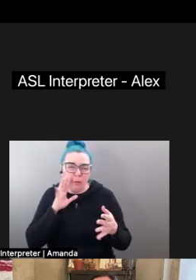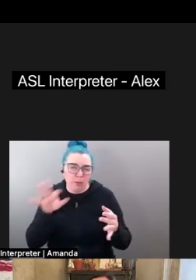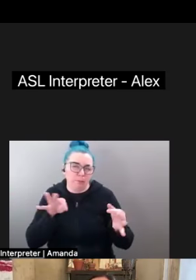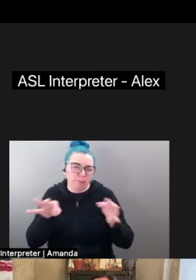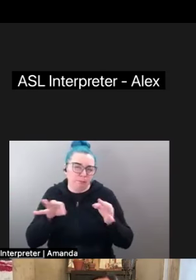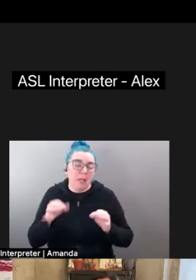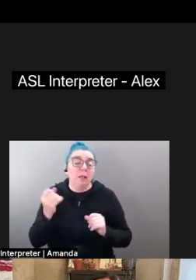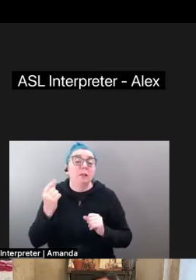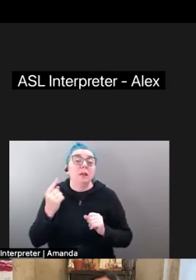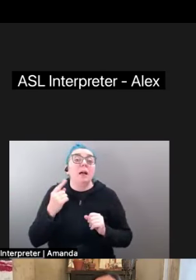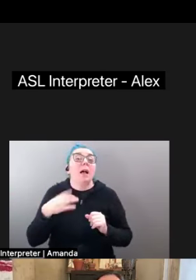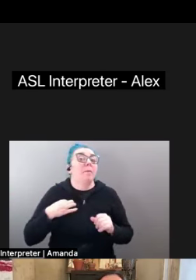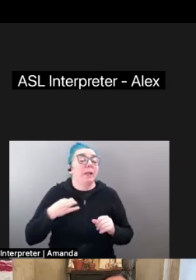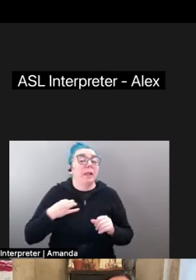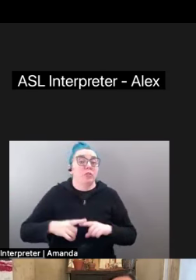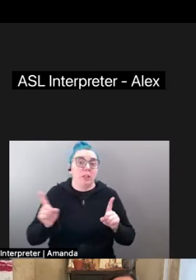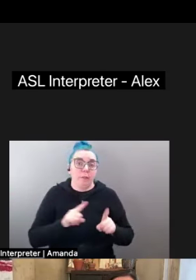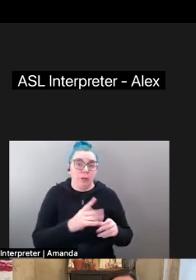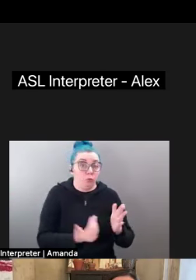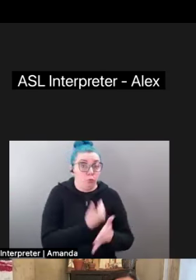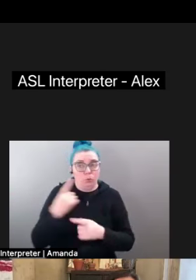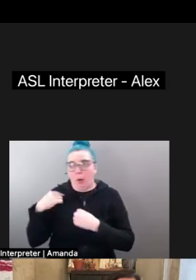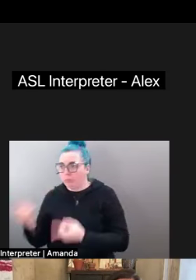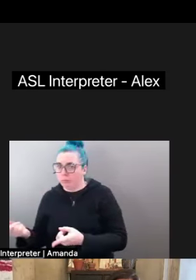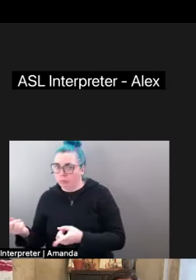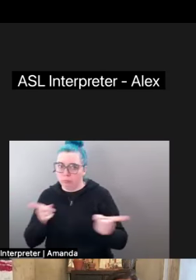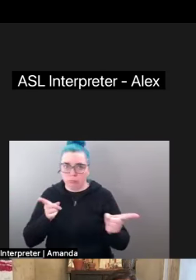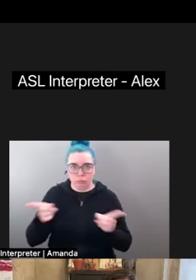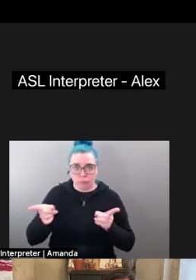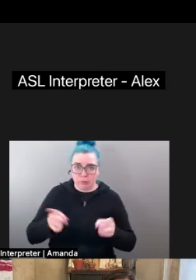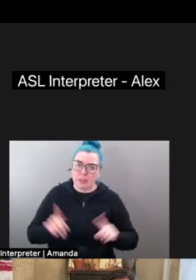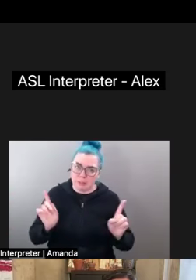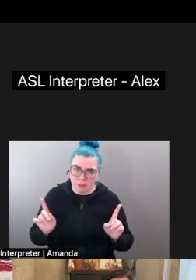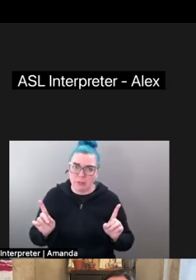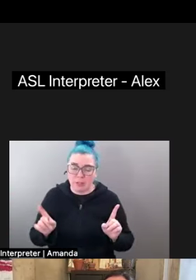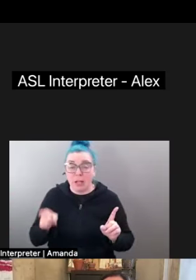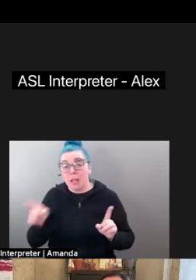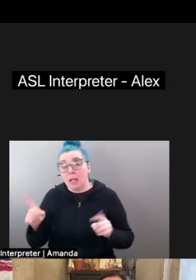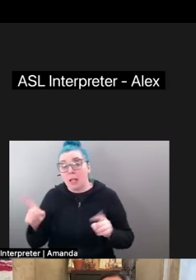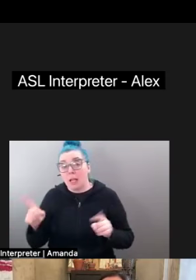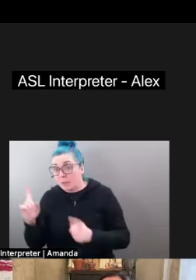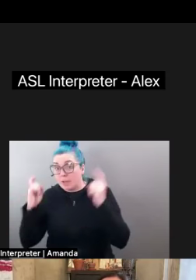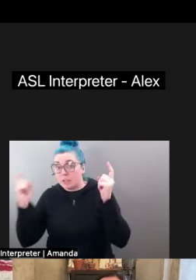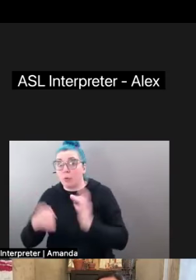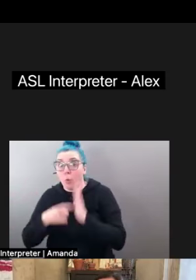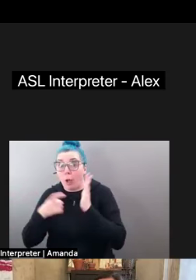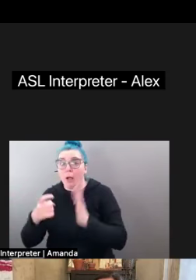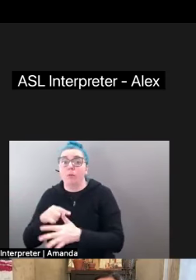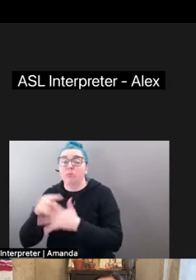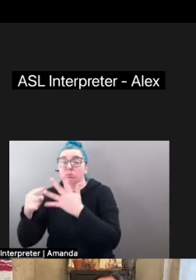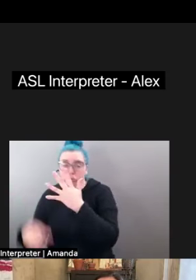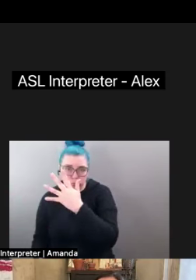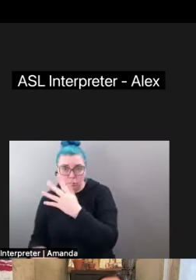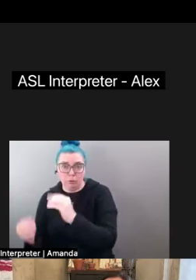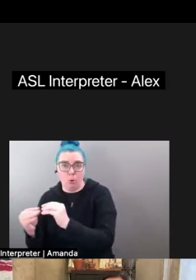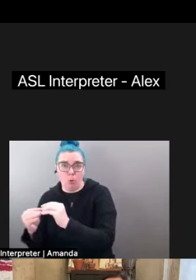are different for the two streams. As you can see, there are more requirements for established festivals, and then slightly different requirements